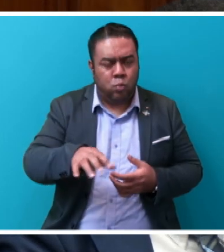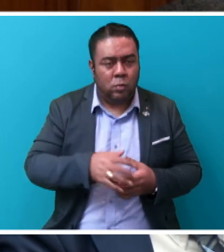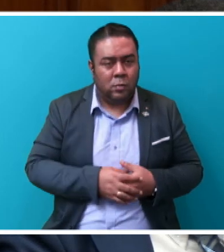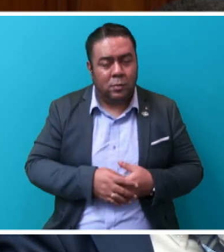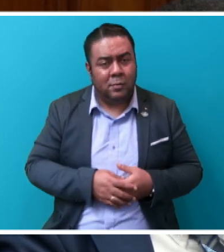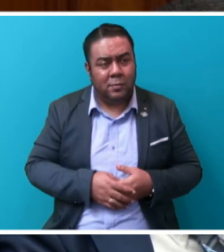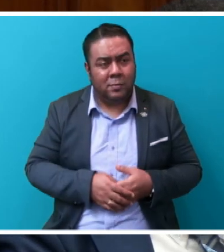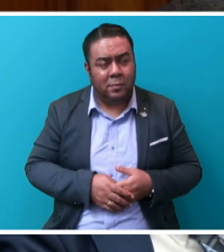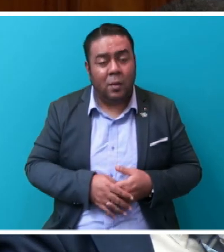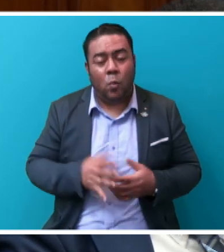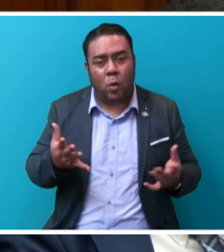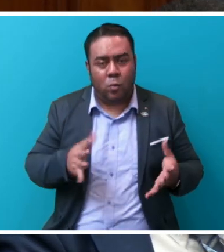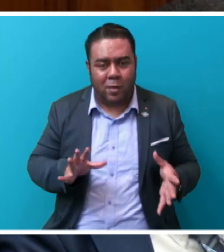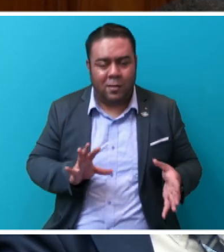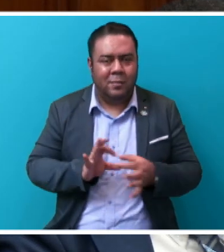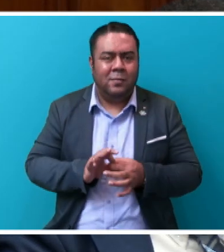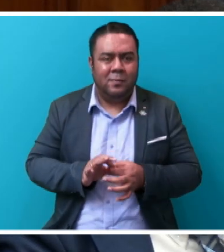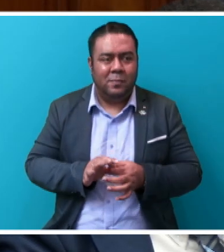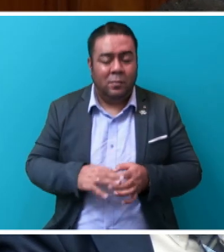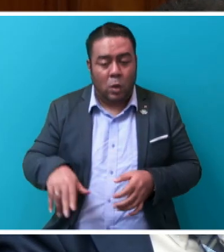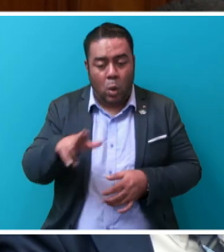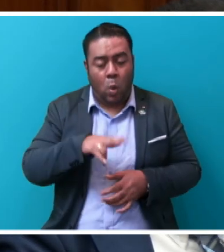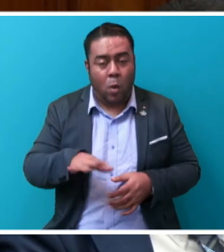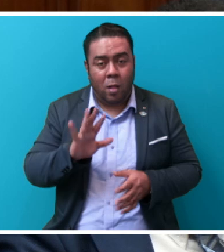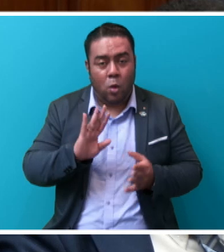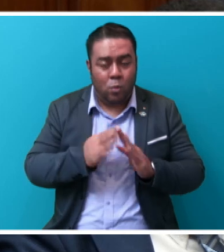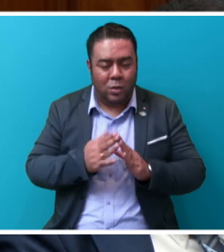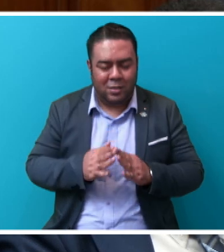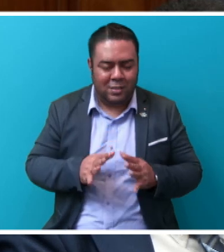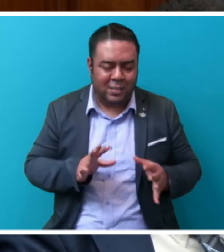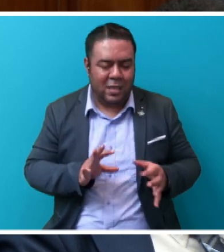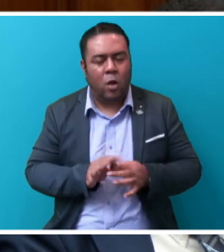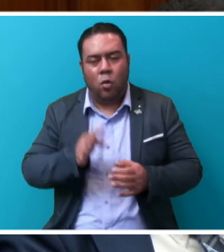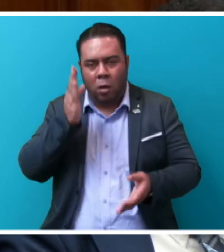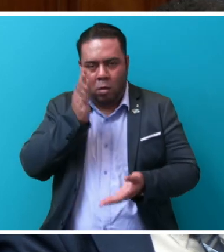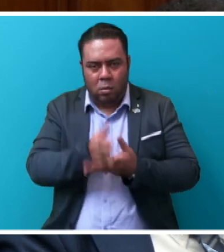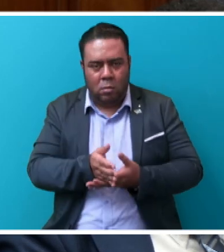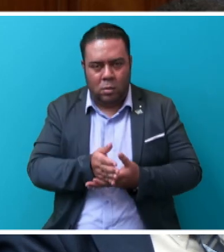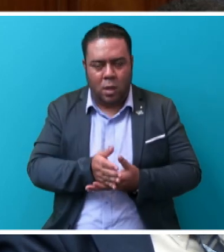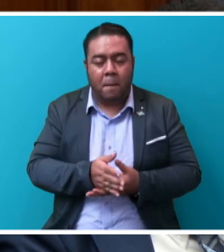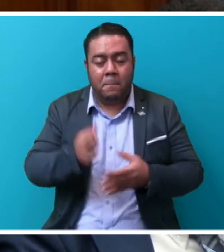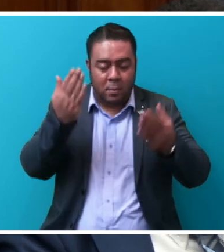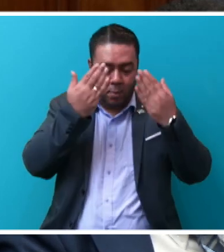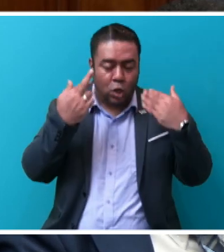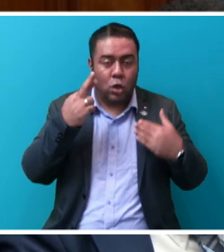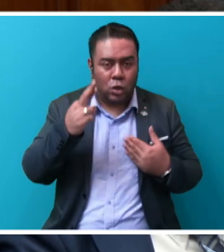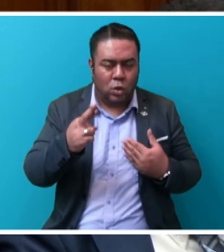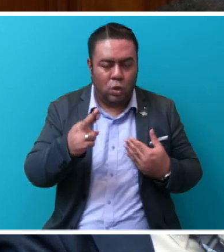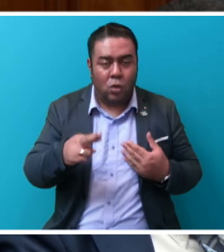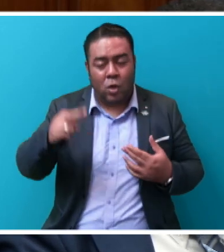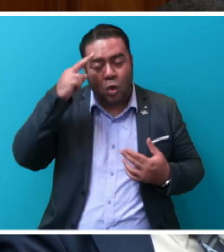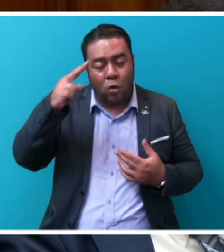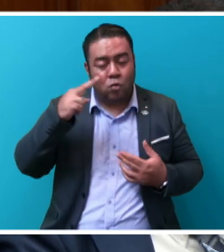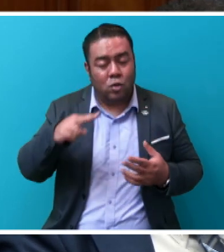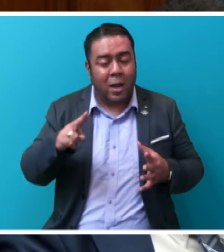Nasinu, where we connected with the local communities directly. Mr. Speaker, sir, the National